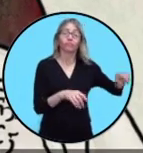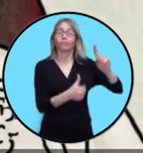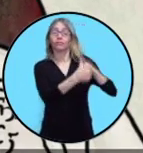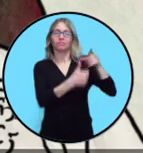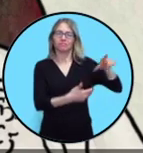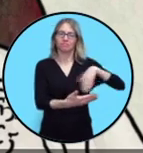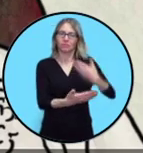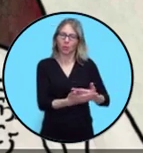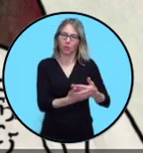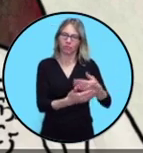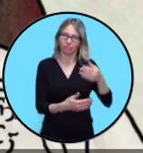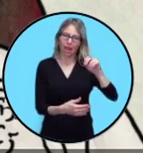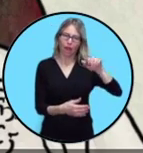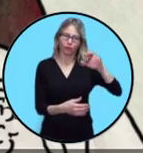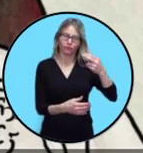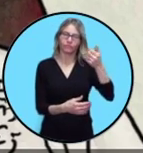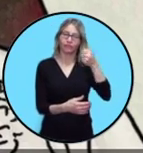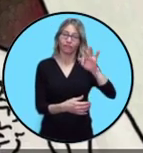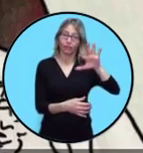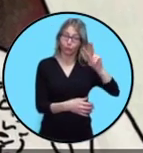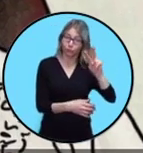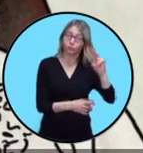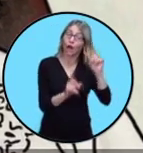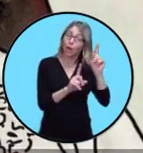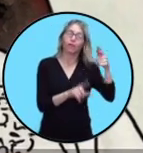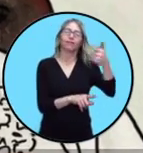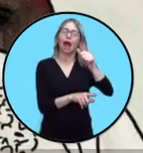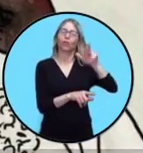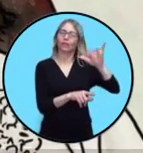was born at Gary Lake, March of